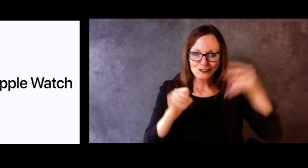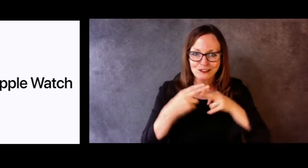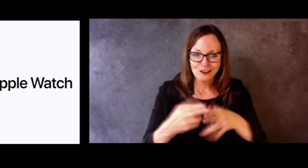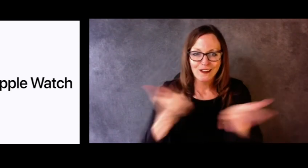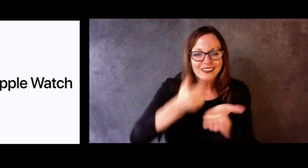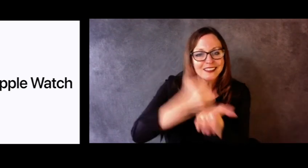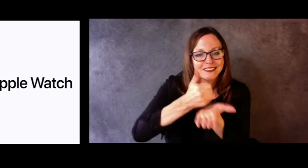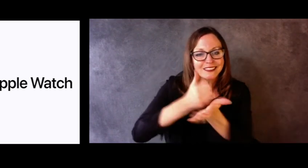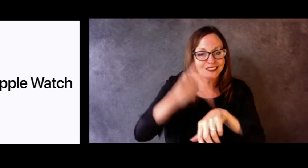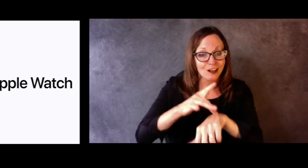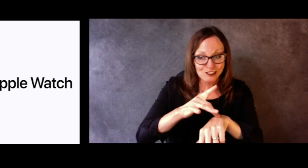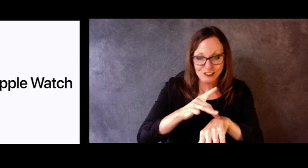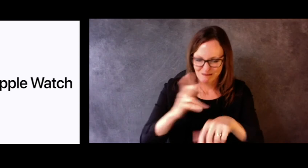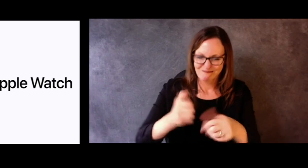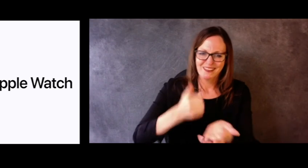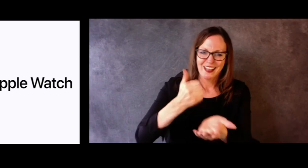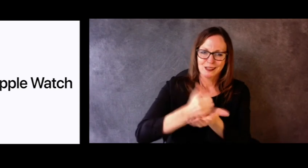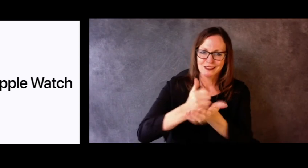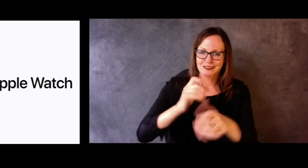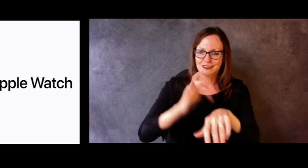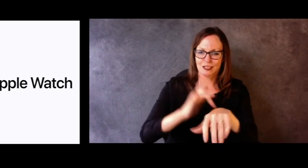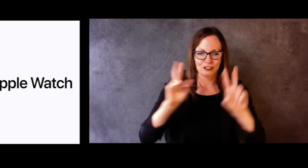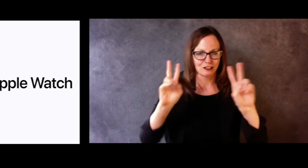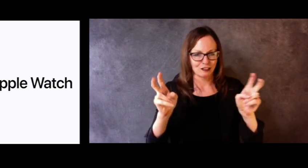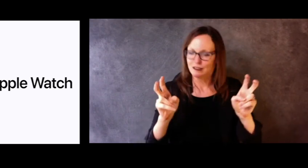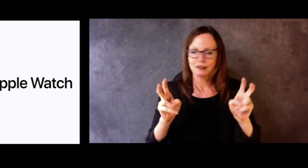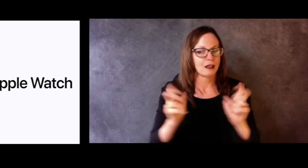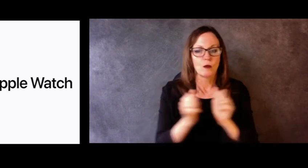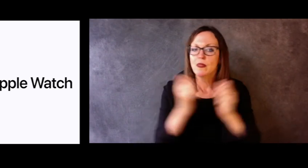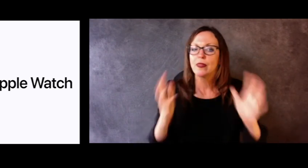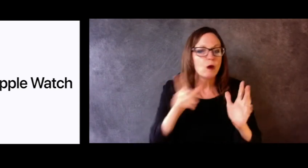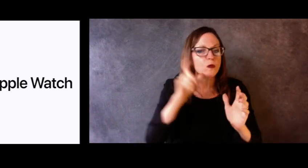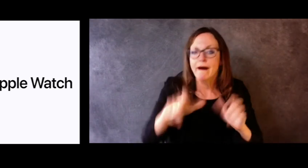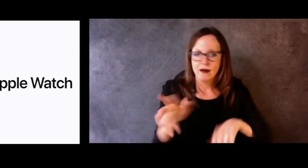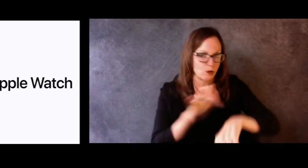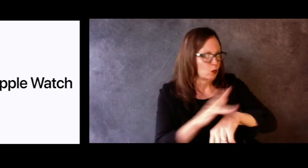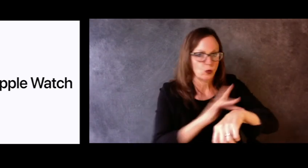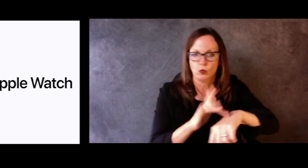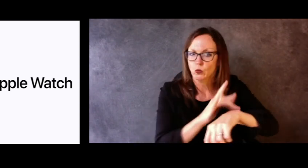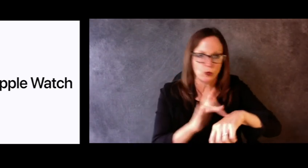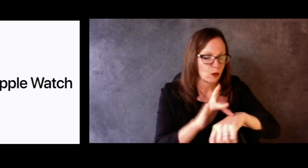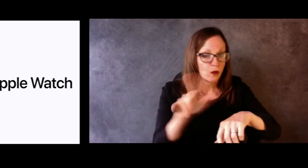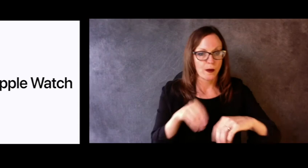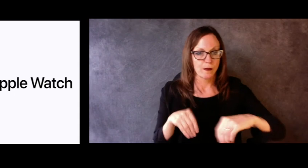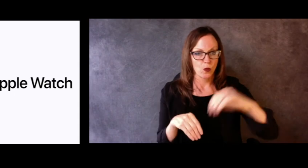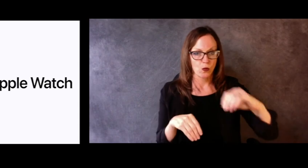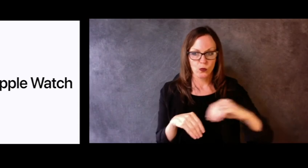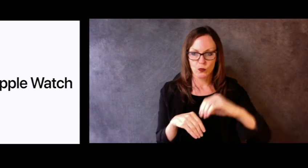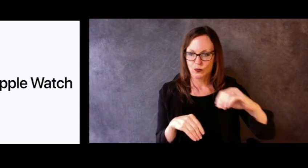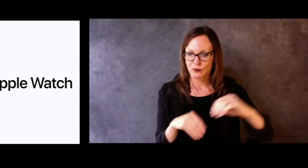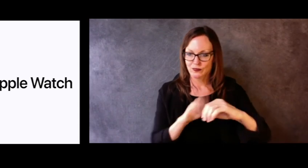Watch without ever having to touch the display or controls. Using built-in motion sensors like the gyroscope and